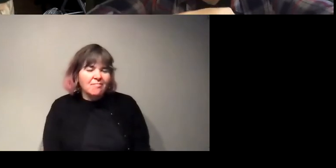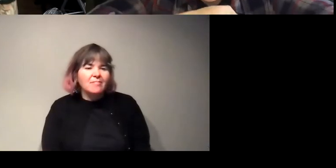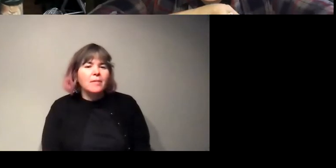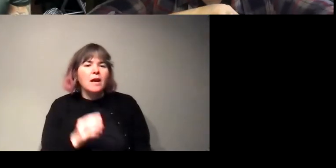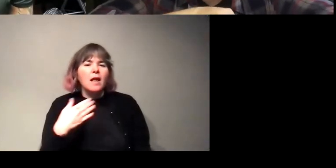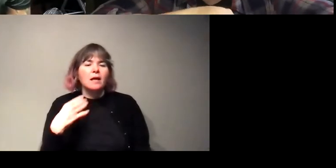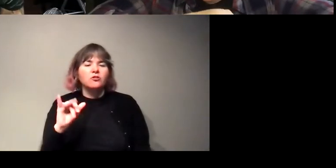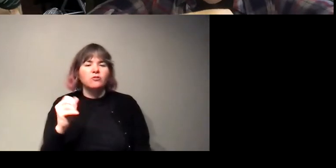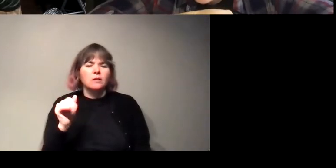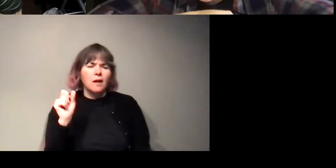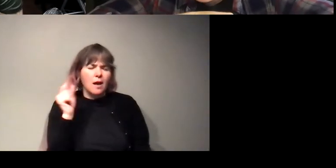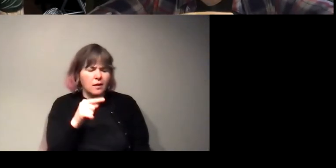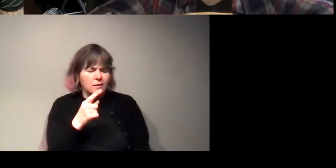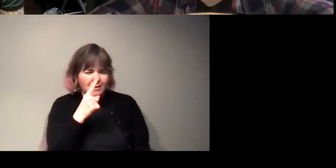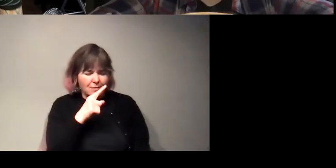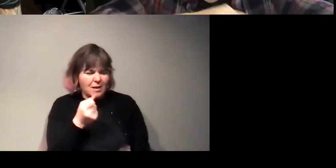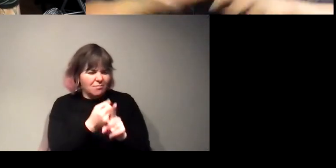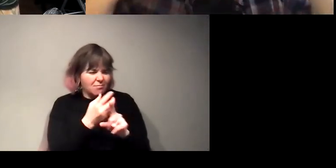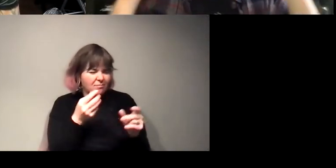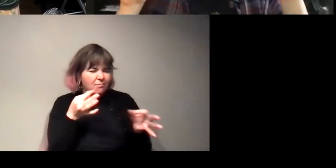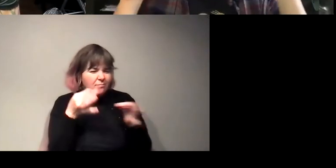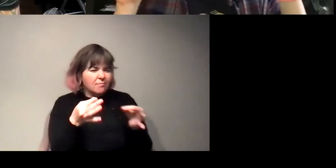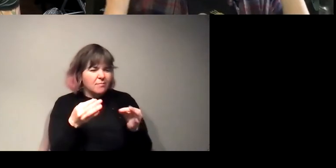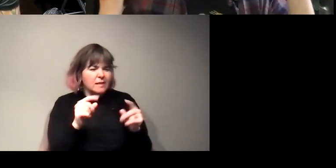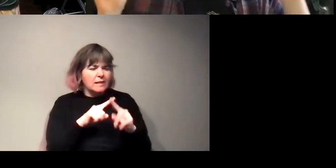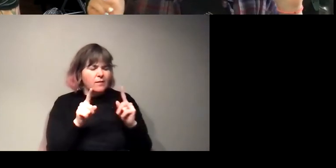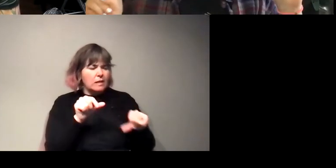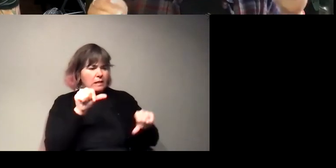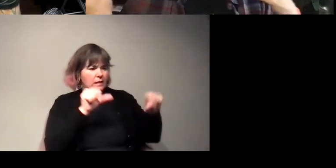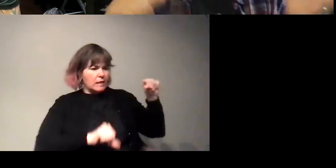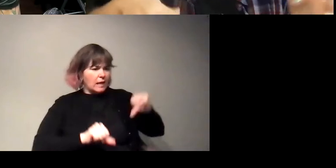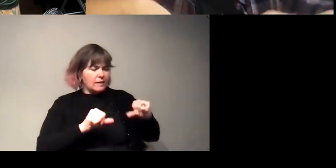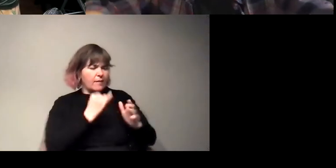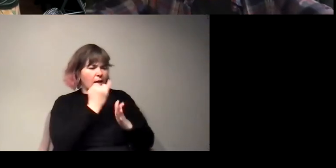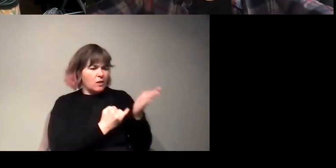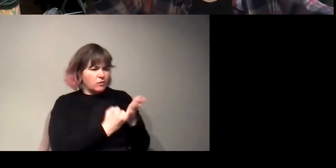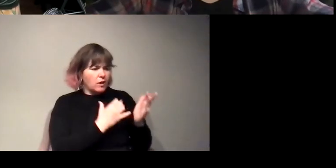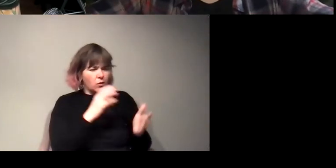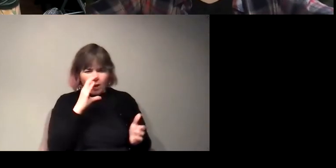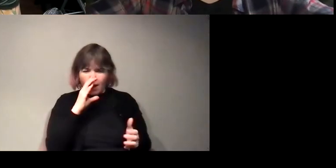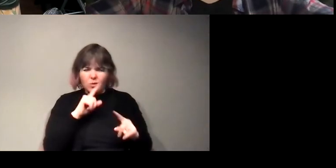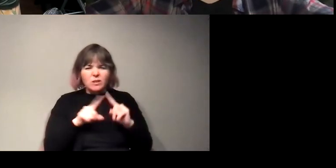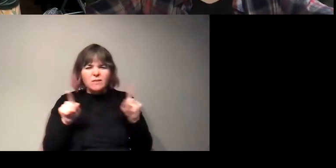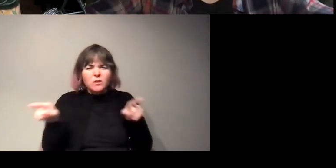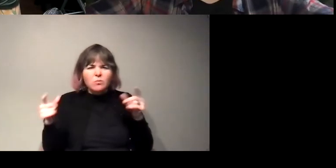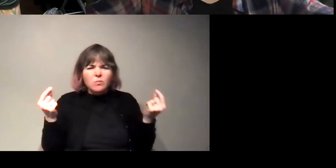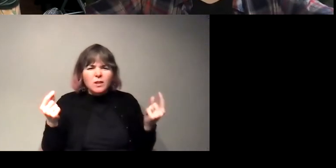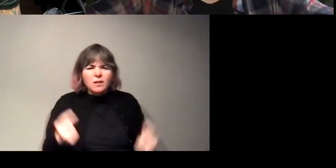from Jessica. Can you talk more about the difference between scientific illustration and your comic work?